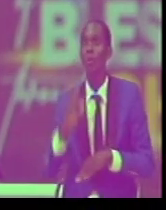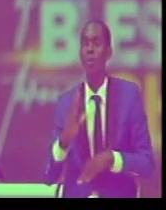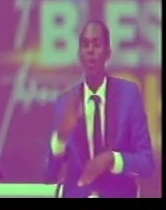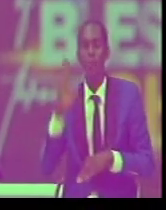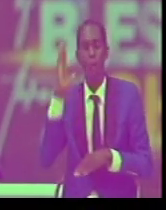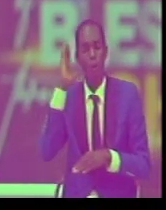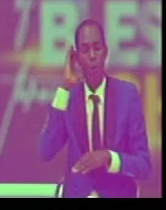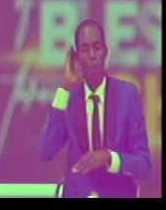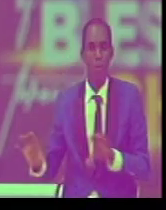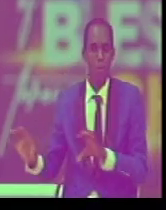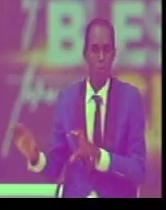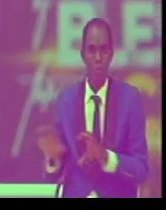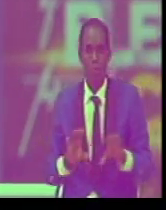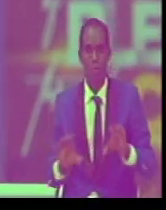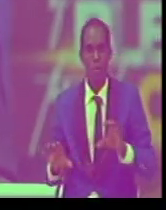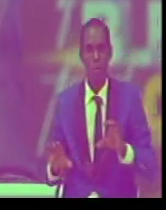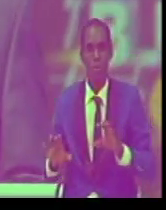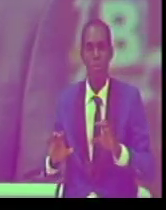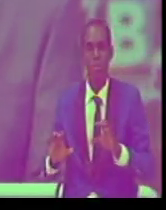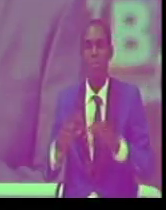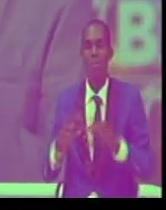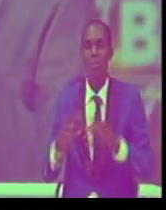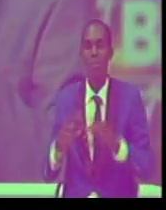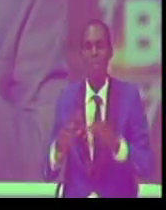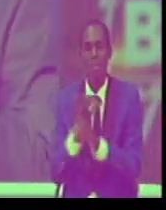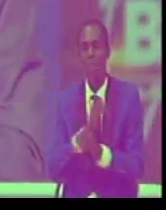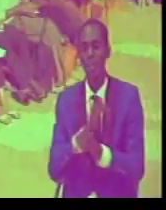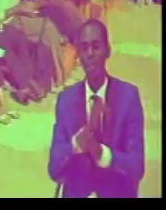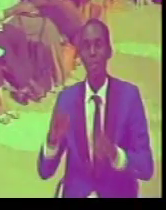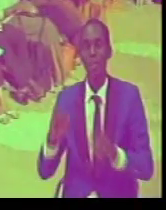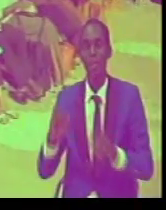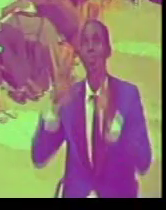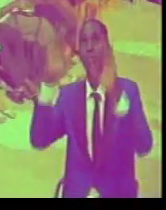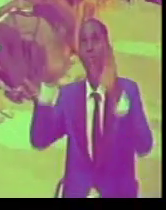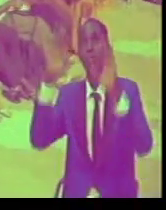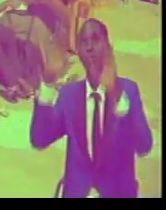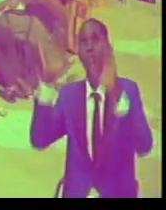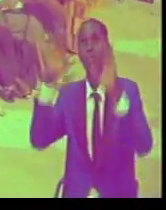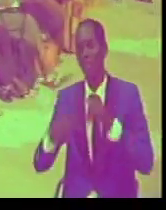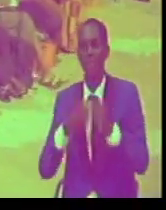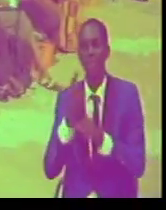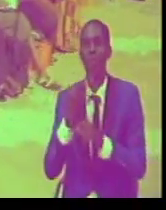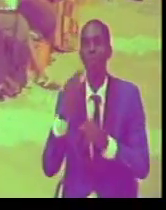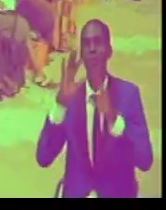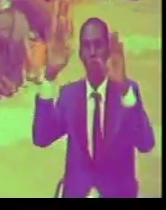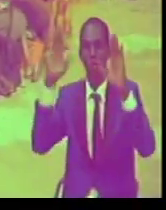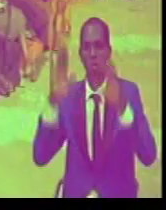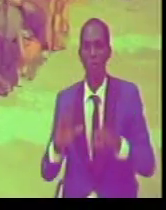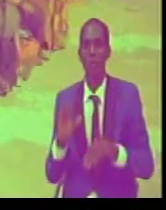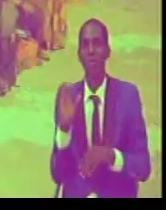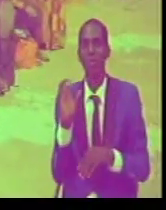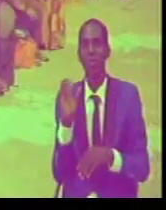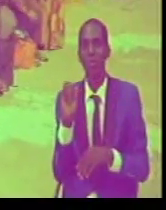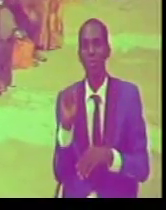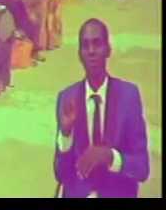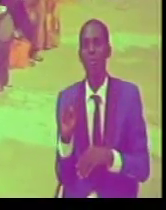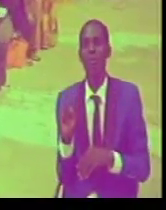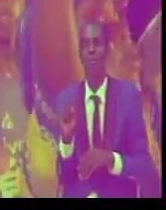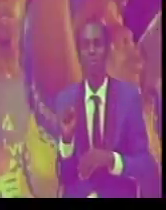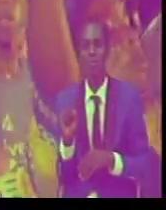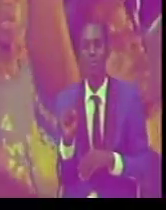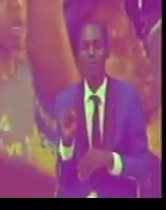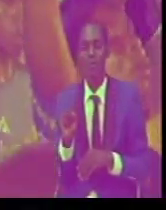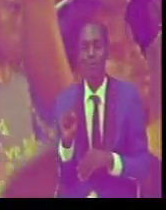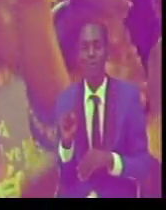healed. Tonight, God is going to perform creative miracles and all other forms of